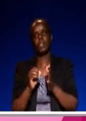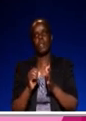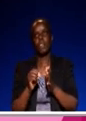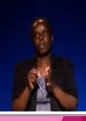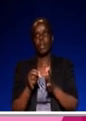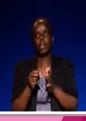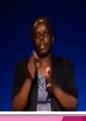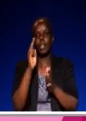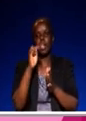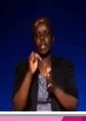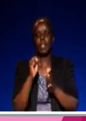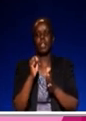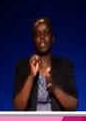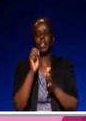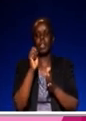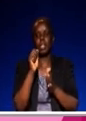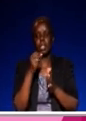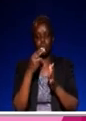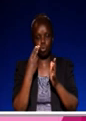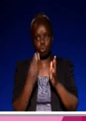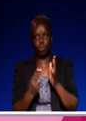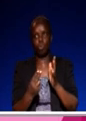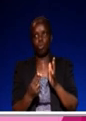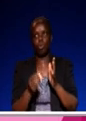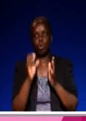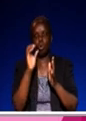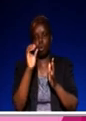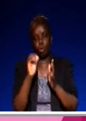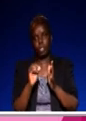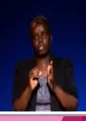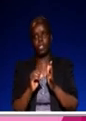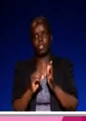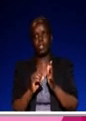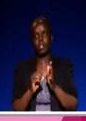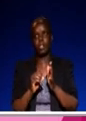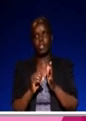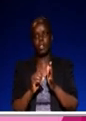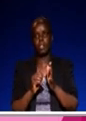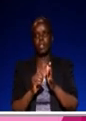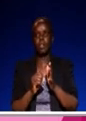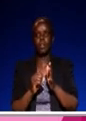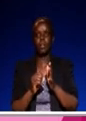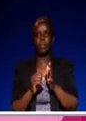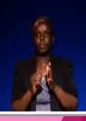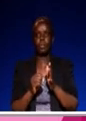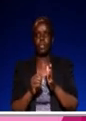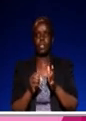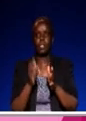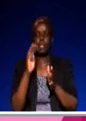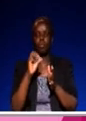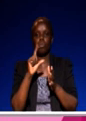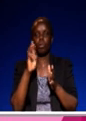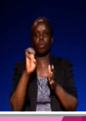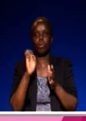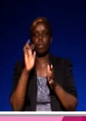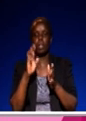Na2 oxygen. That's all you are able to get, because you have already got the mole ratio between sodium and oxygen is 2:1.